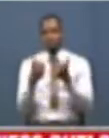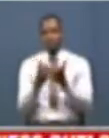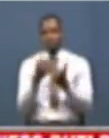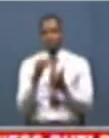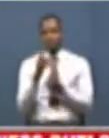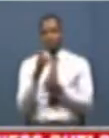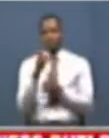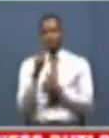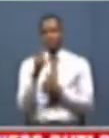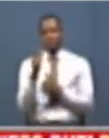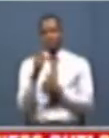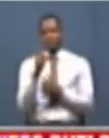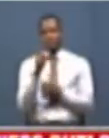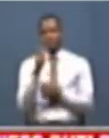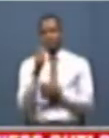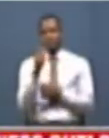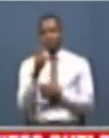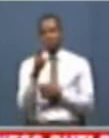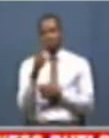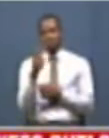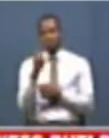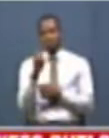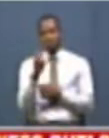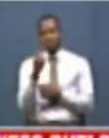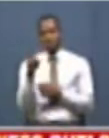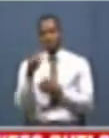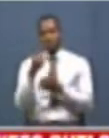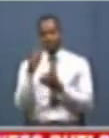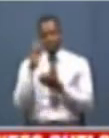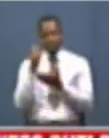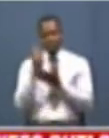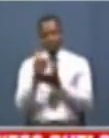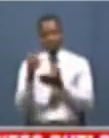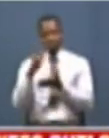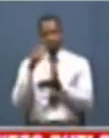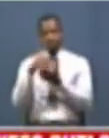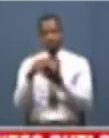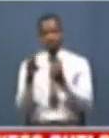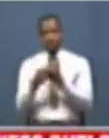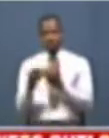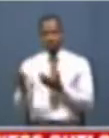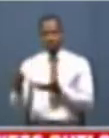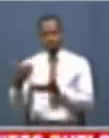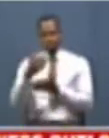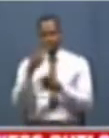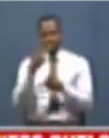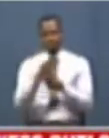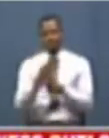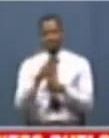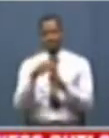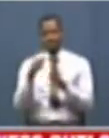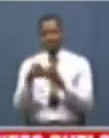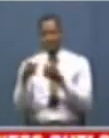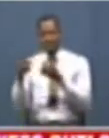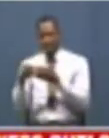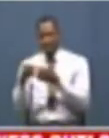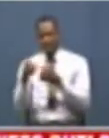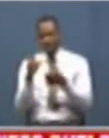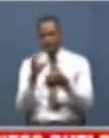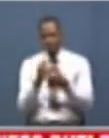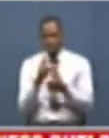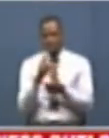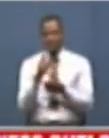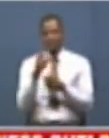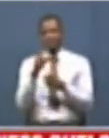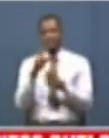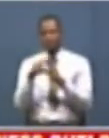the digital age. The software will help the central bank to collect, process, store and report on macro and microprudential